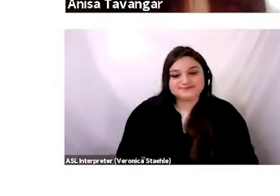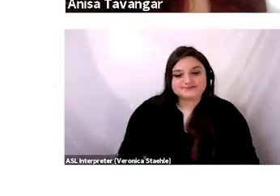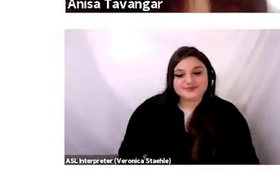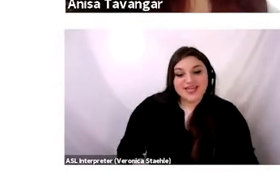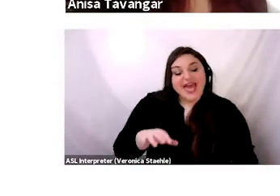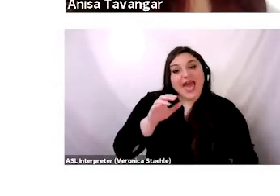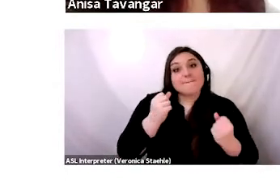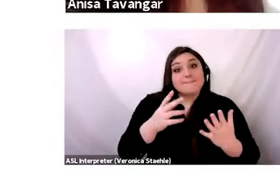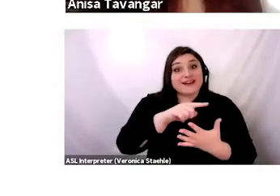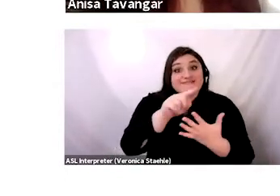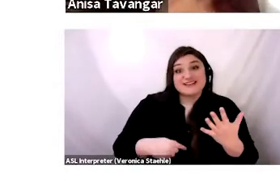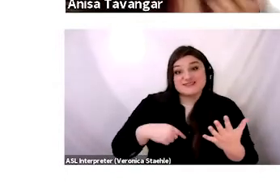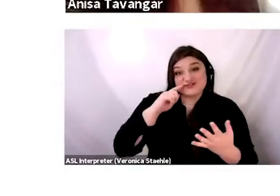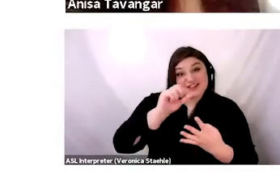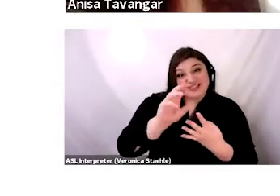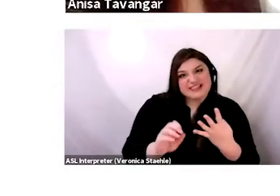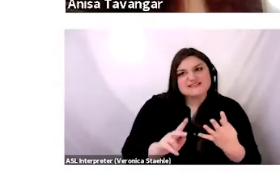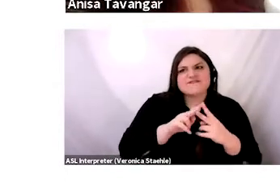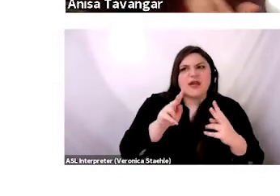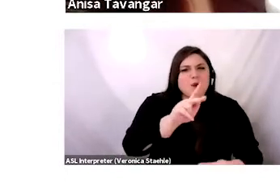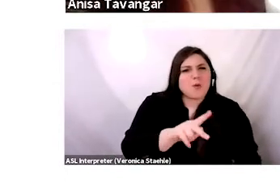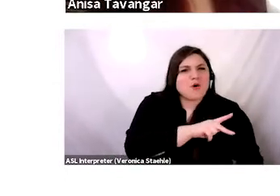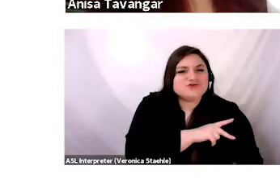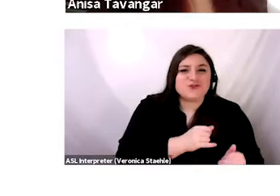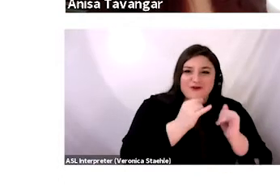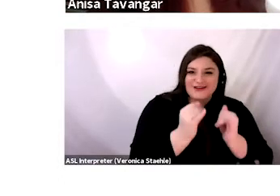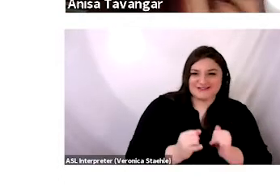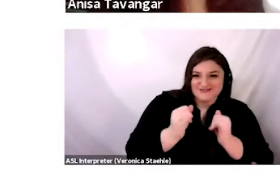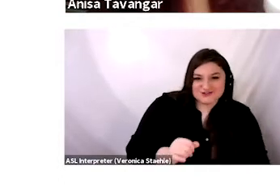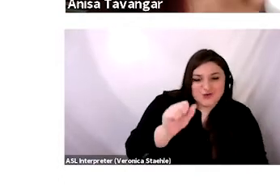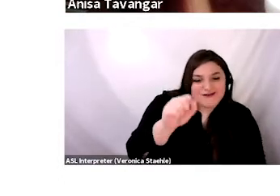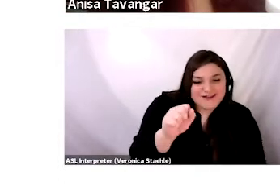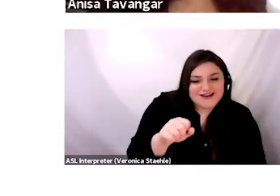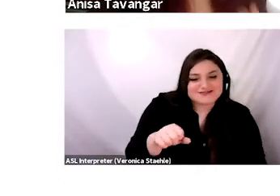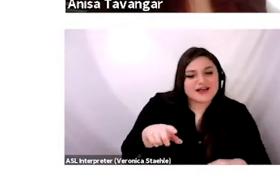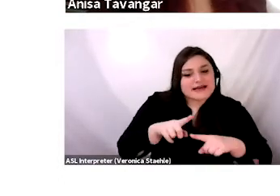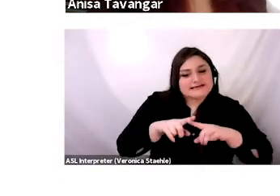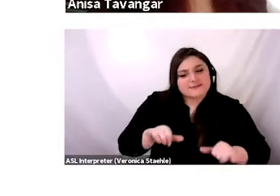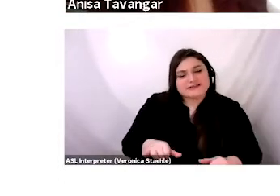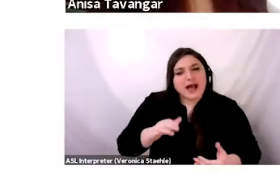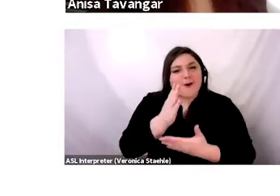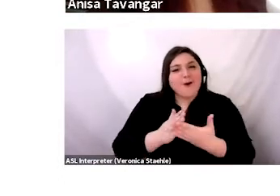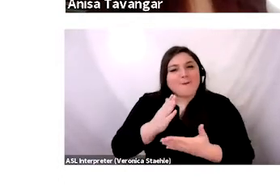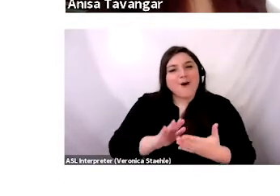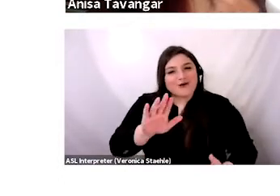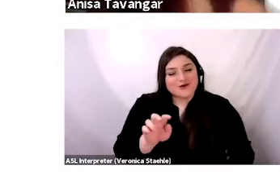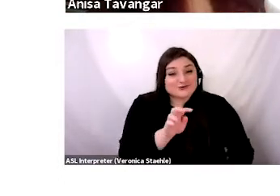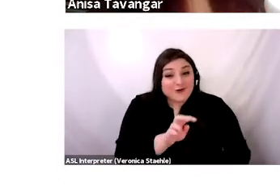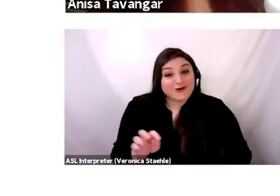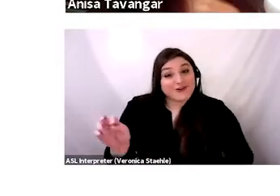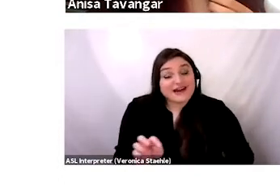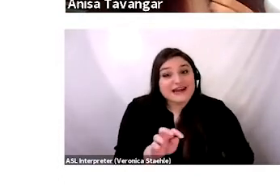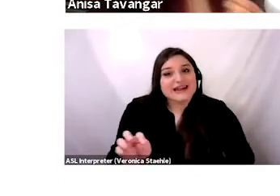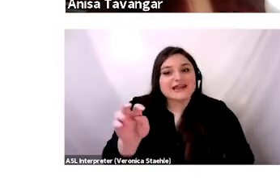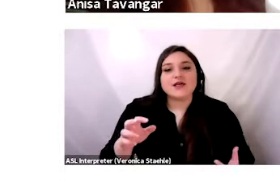spirituality, which is really sort of this personal journey of discovery and a constant process of growth and search, and isn't